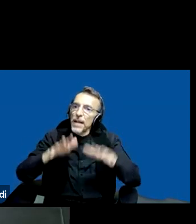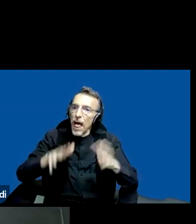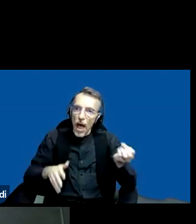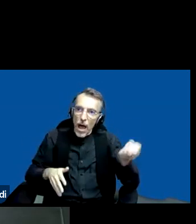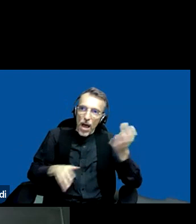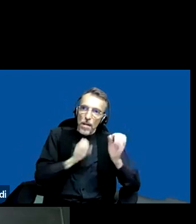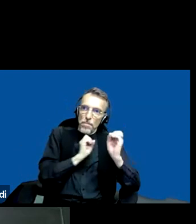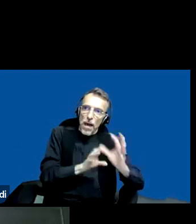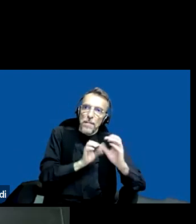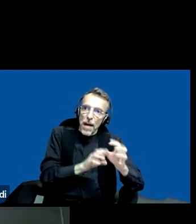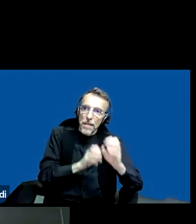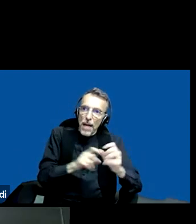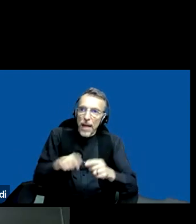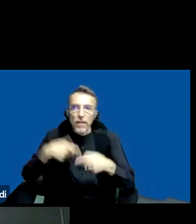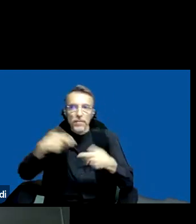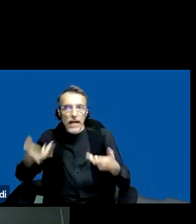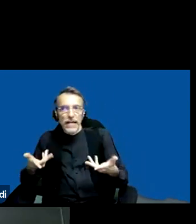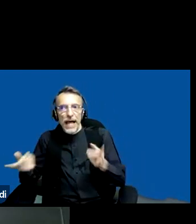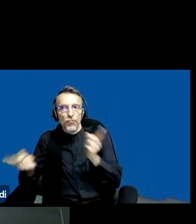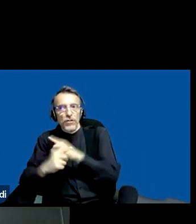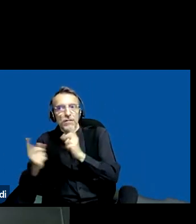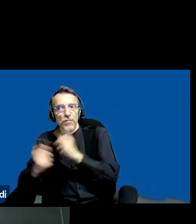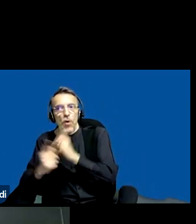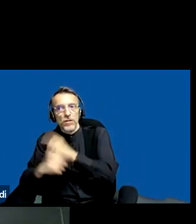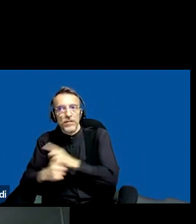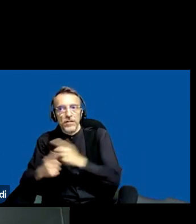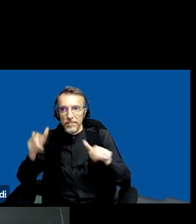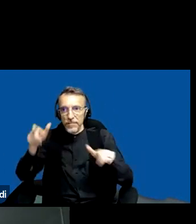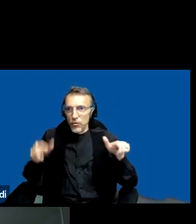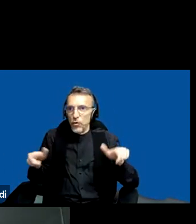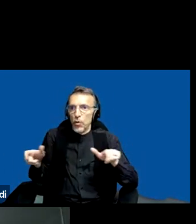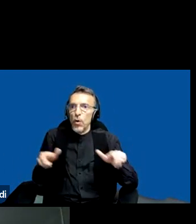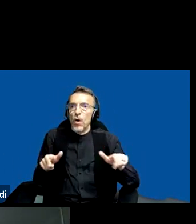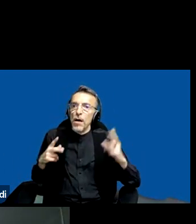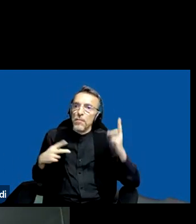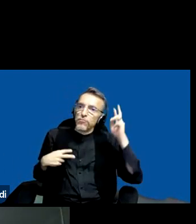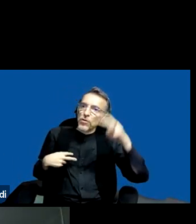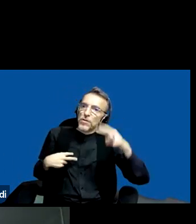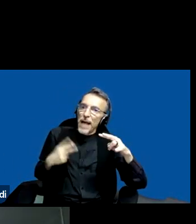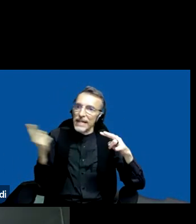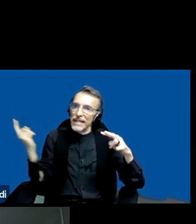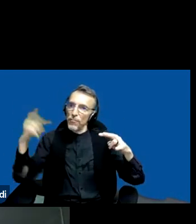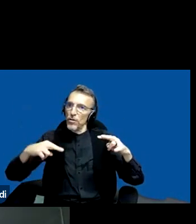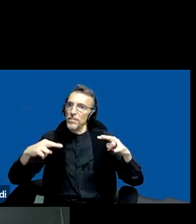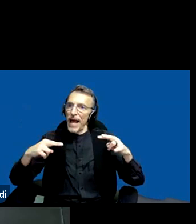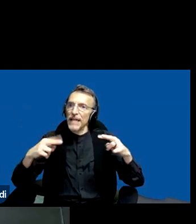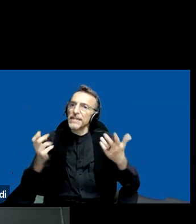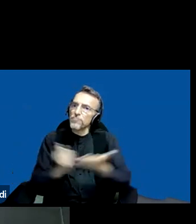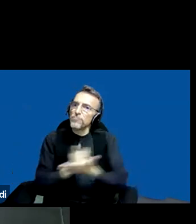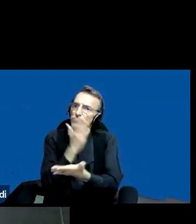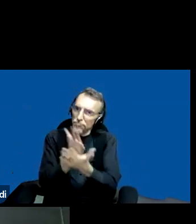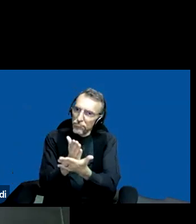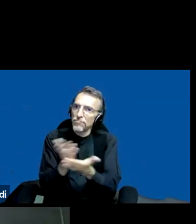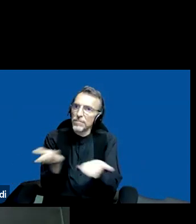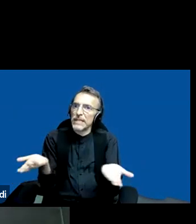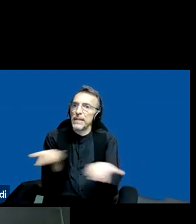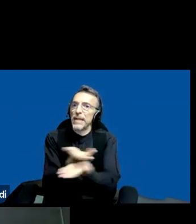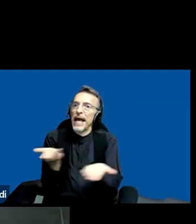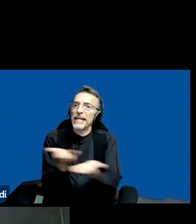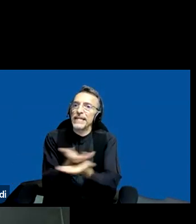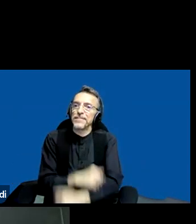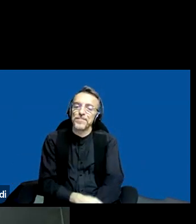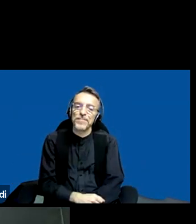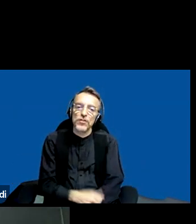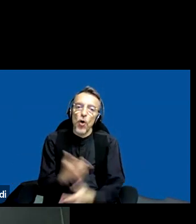contentious issues where we really need to bring diverse perspectives to the fore and have proper debates. So please join us